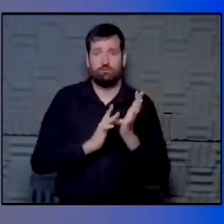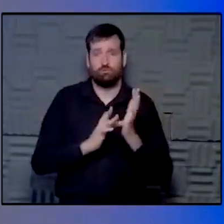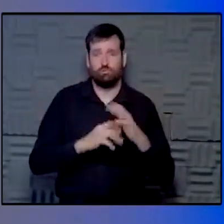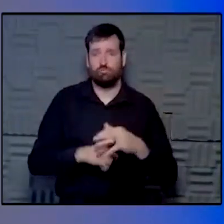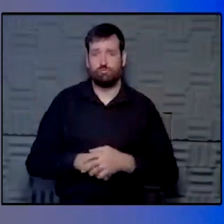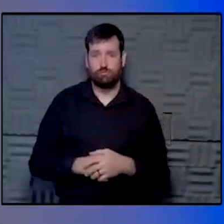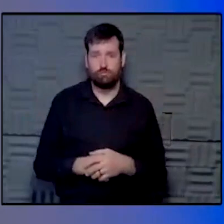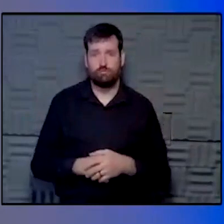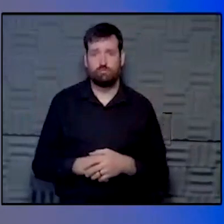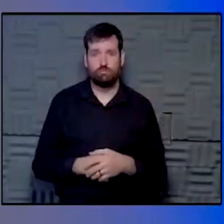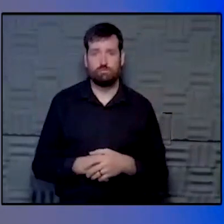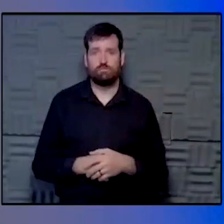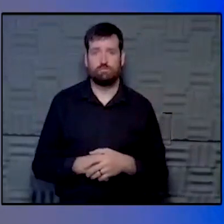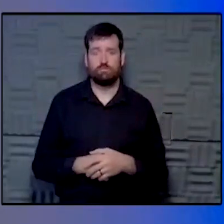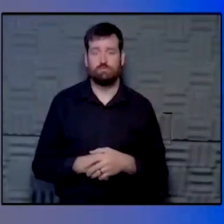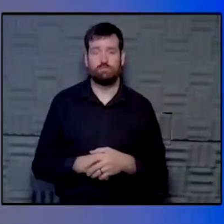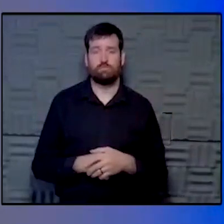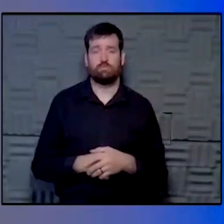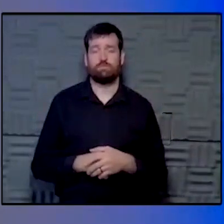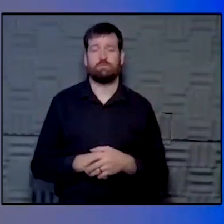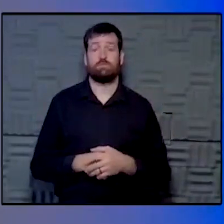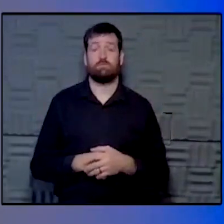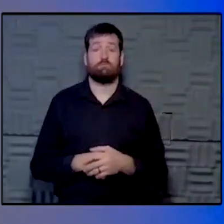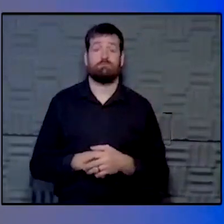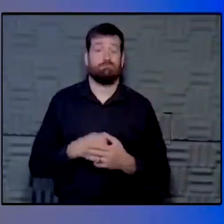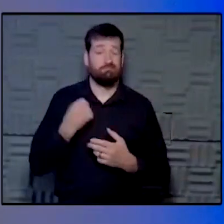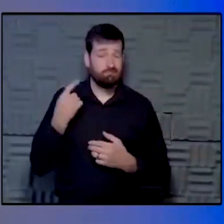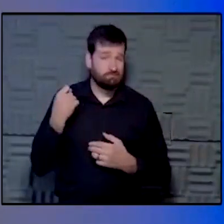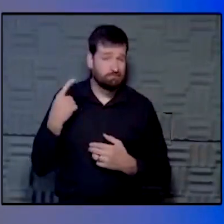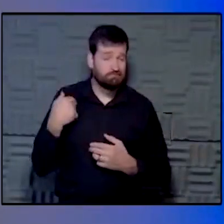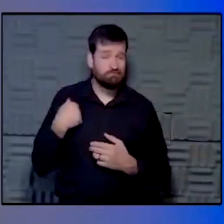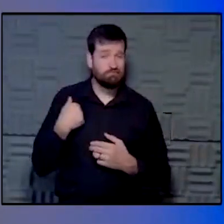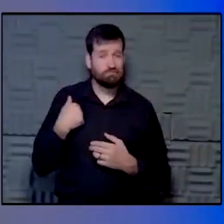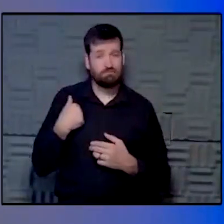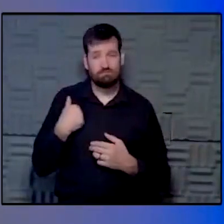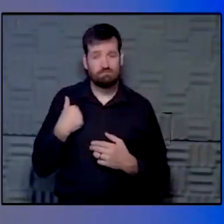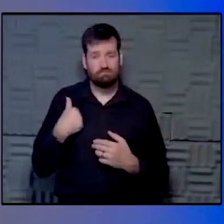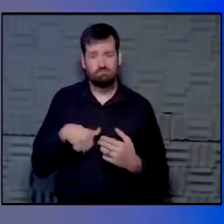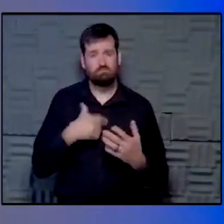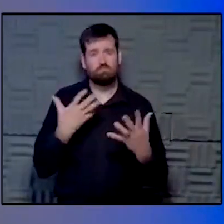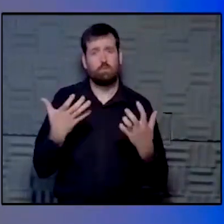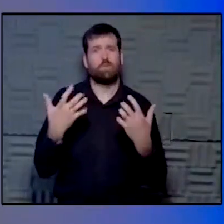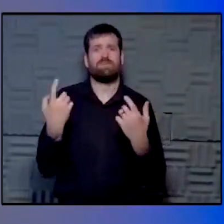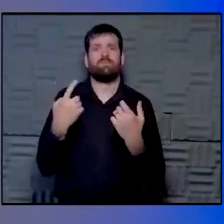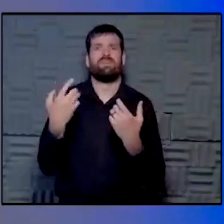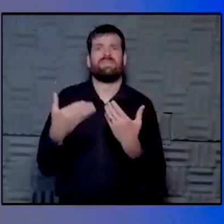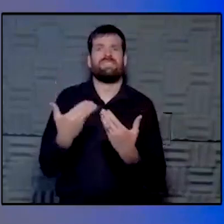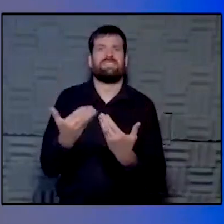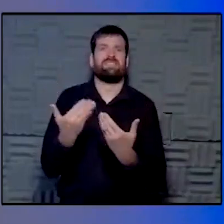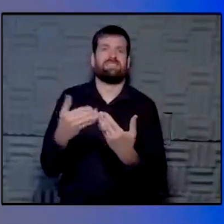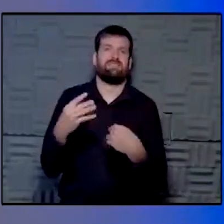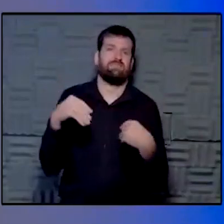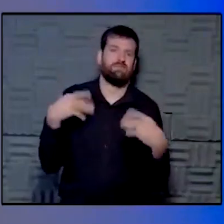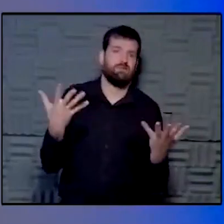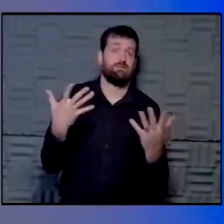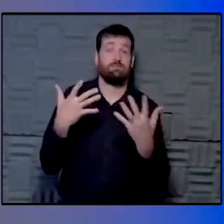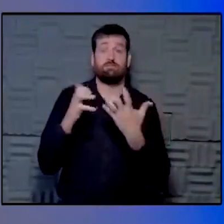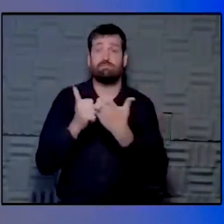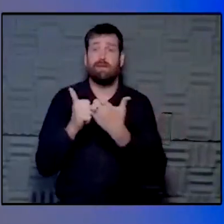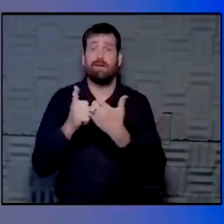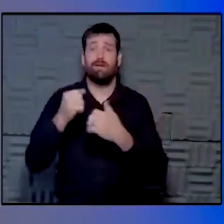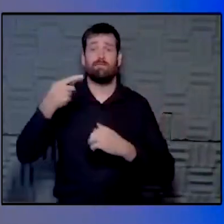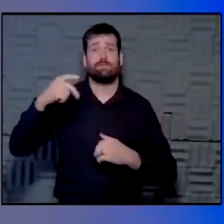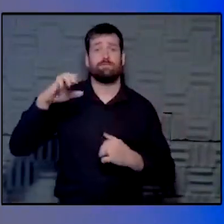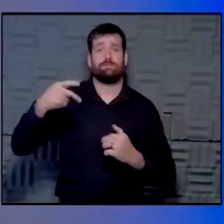And I think ultimately, though, we want something that is easy to administer through a primary care